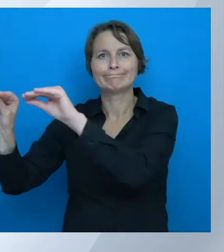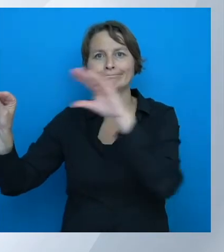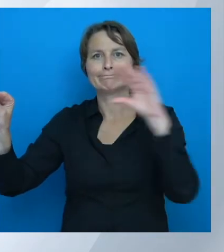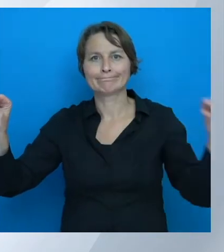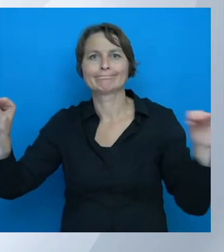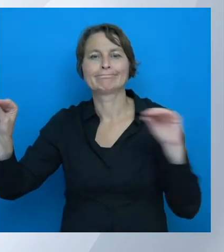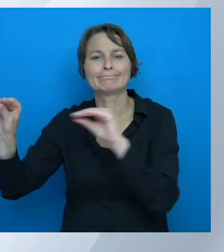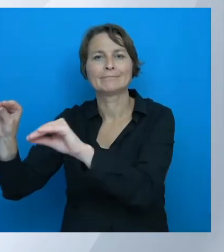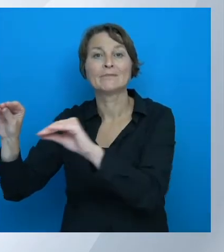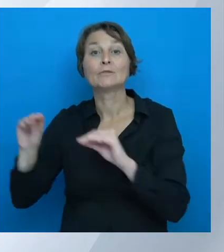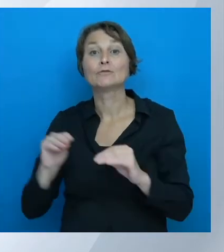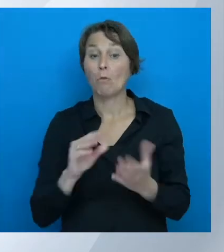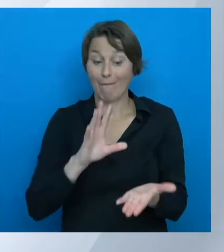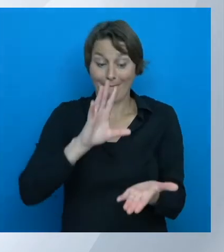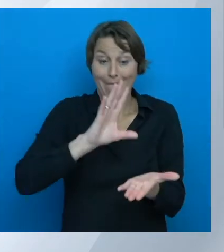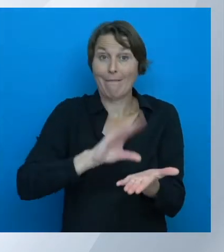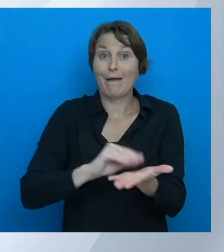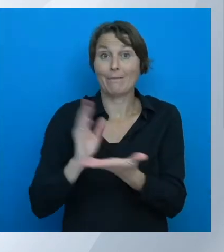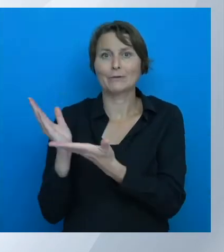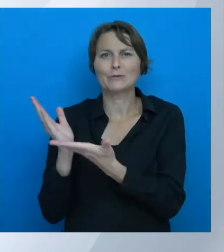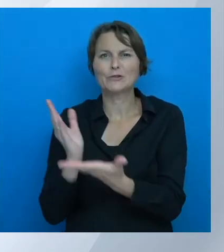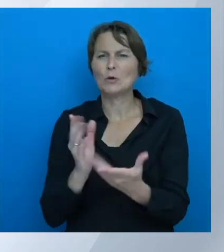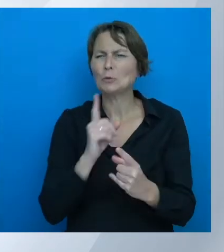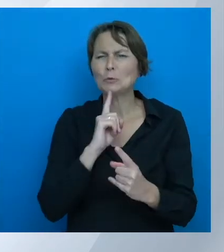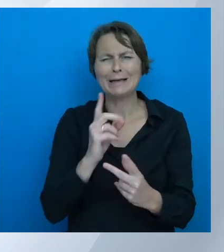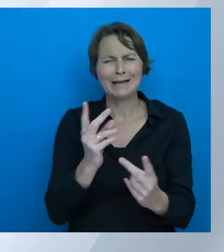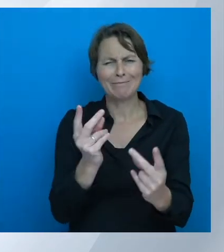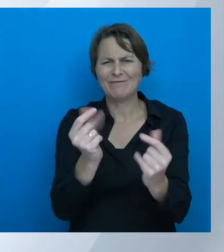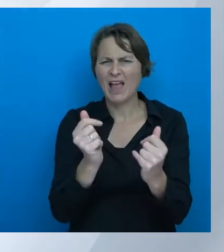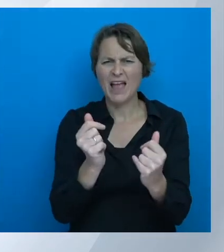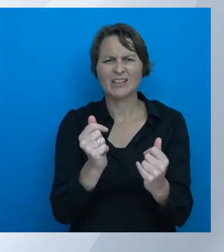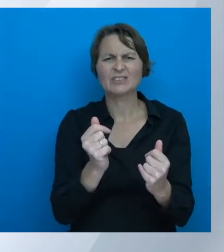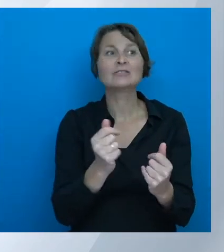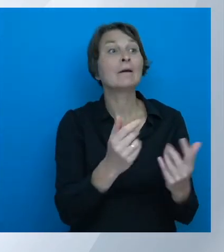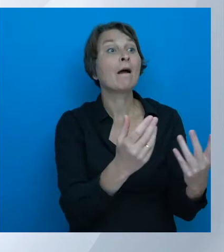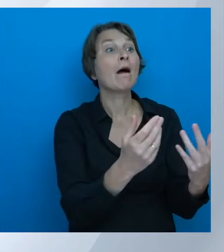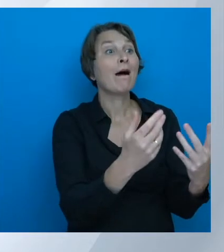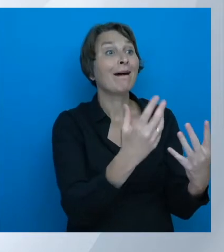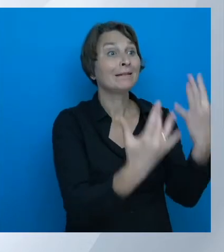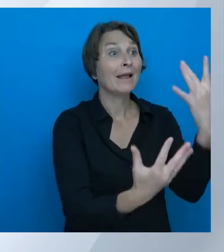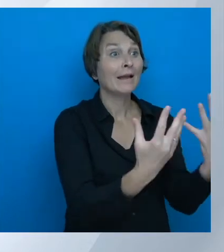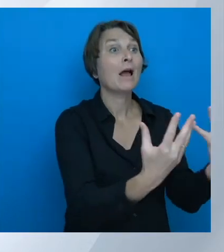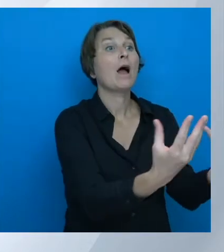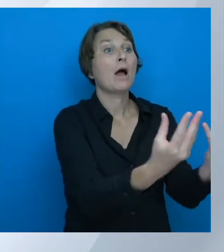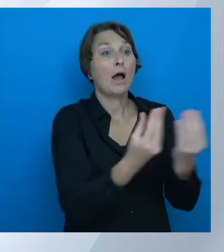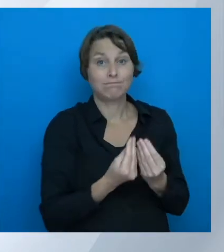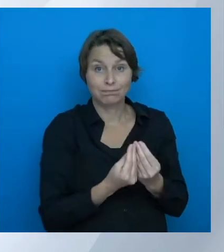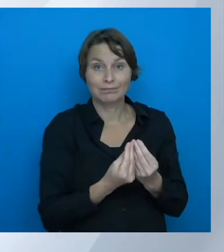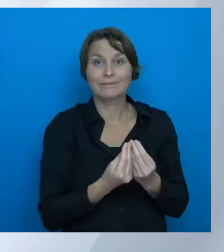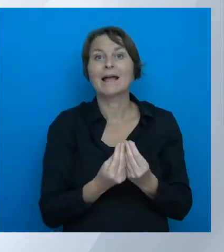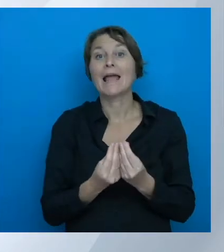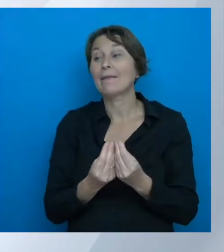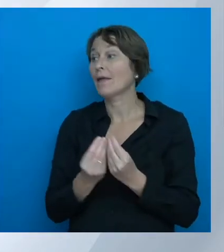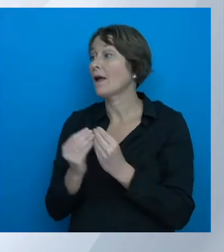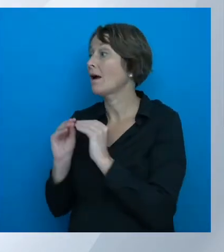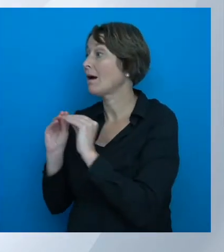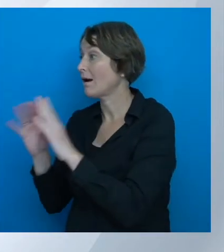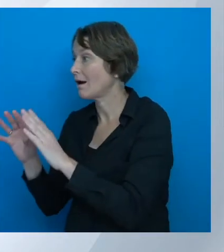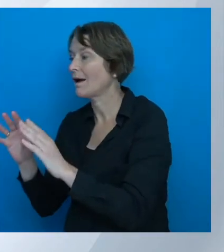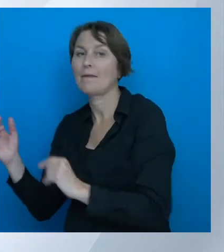just quickly throwing data into a queue and then returning to the customer. So we're going to go back to our